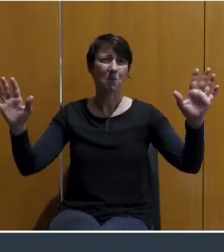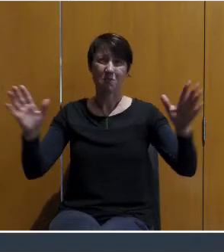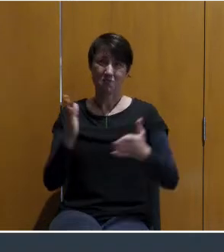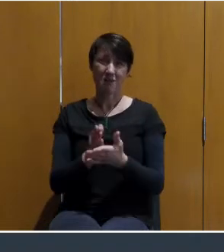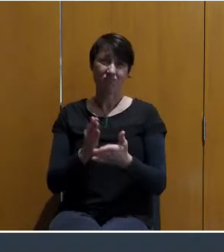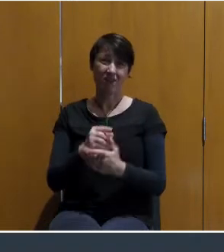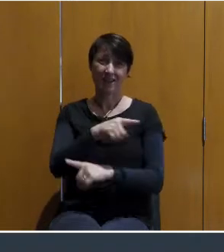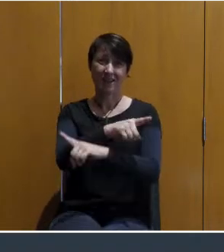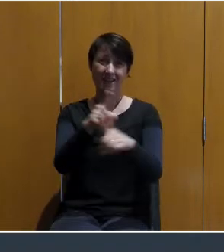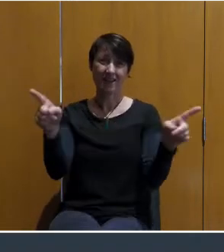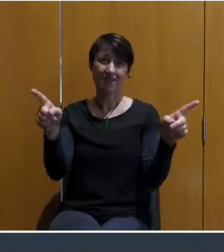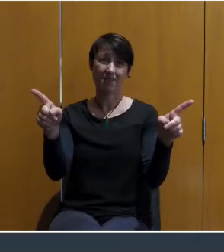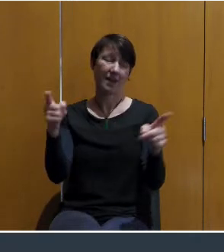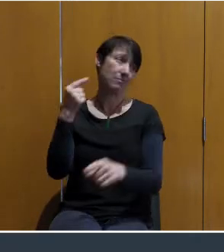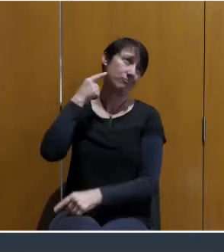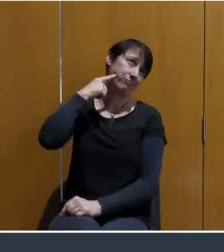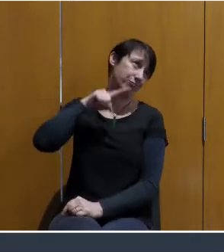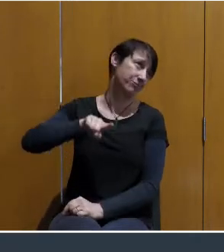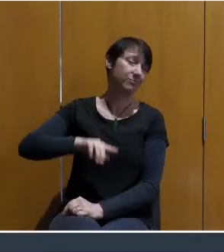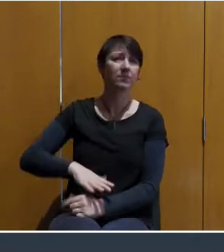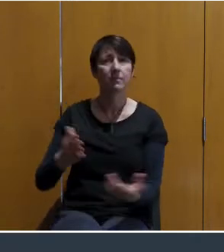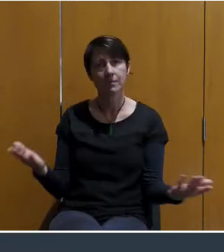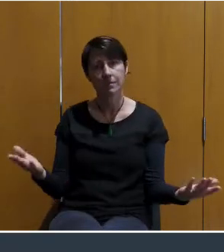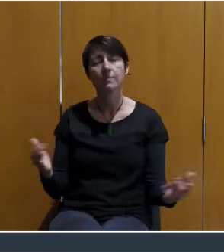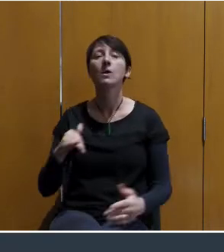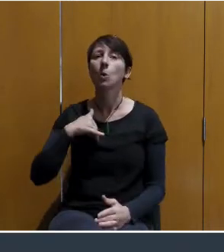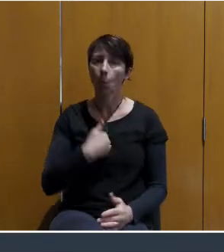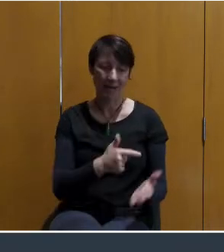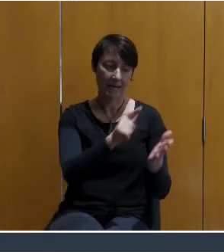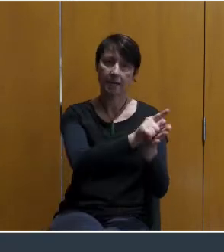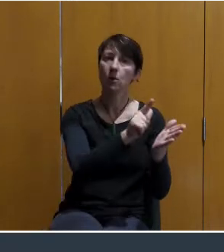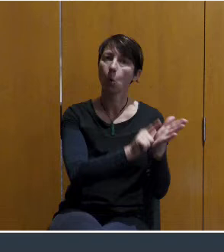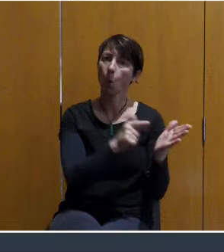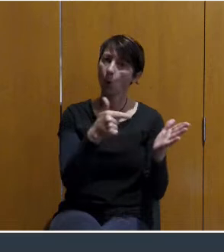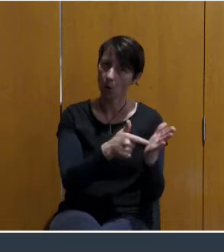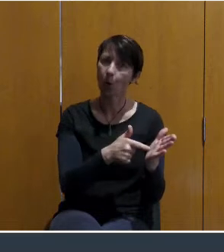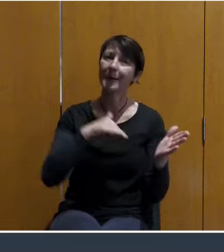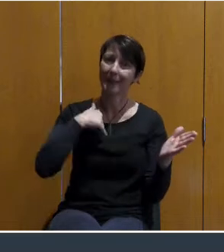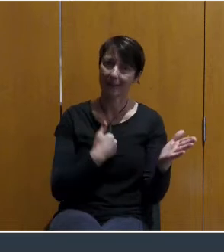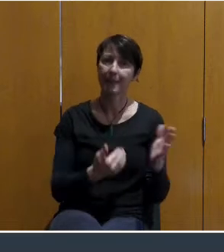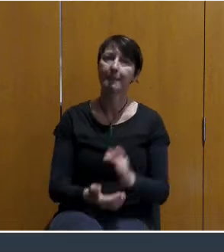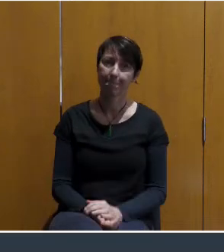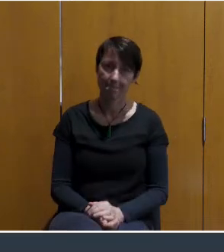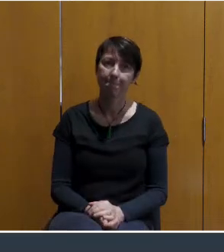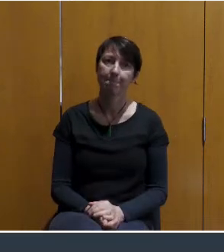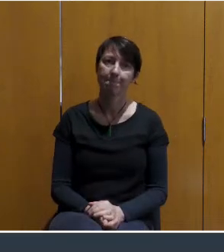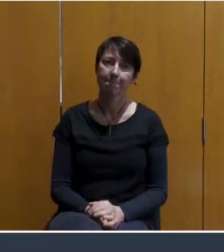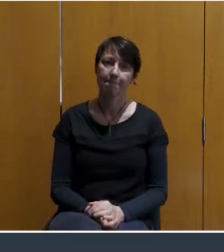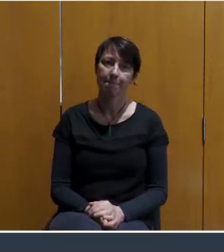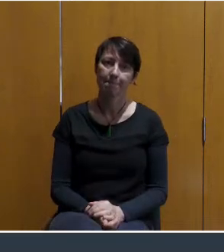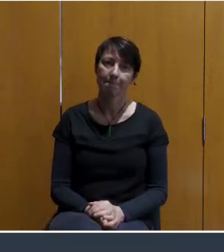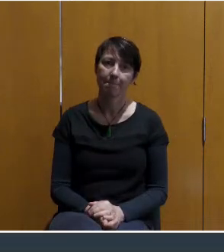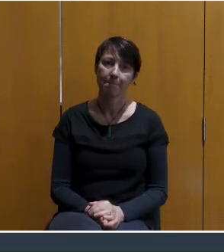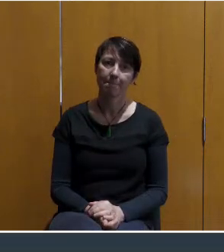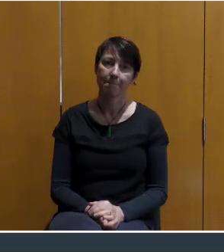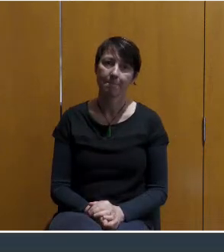of difference. We need legislation. I've actually had a woman pull out a phone while she's talking to me